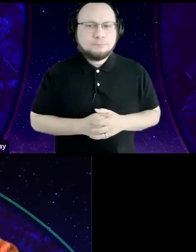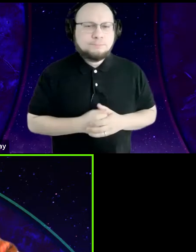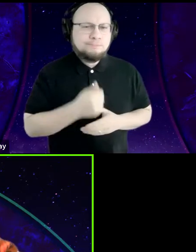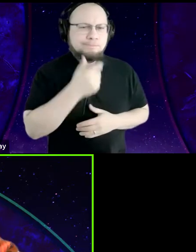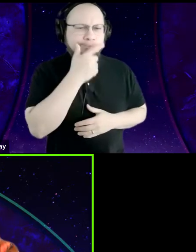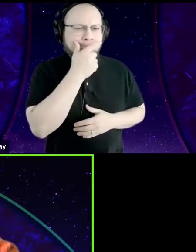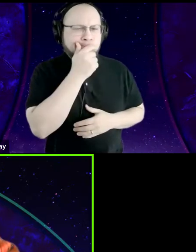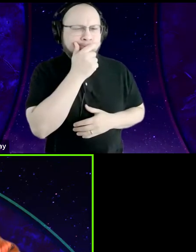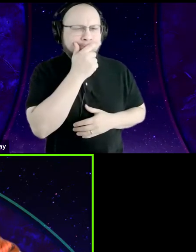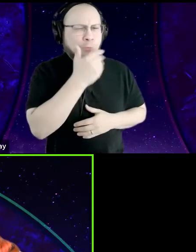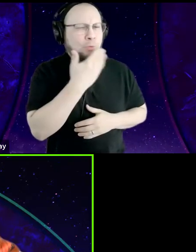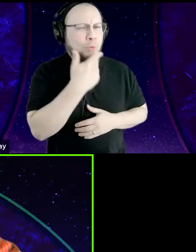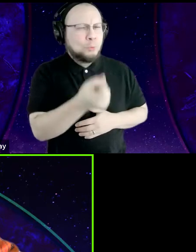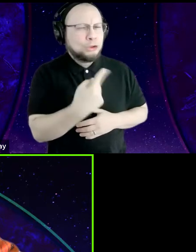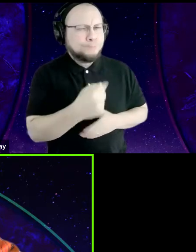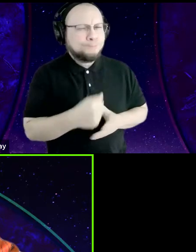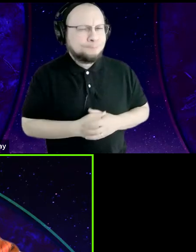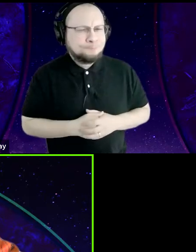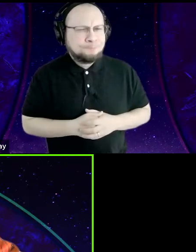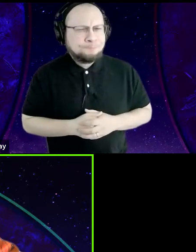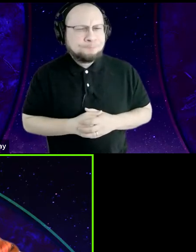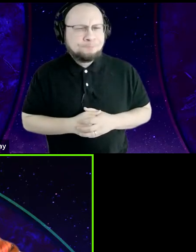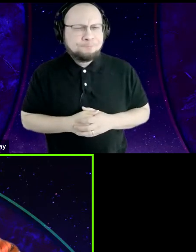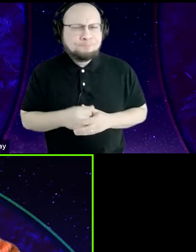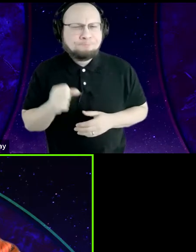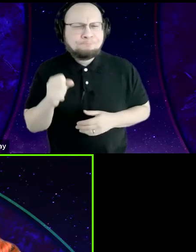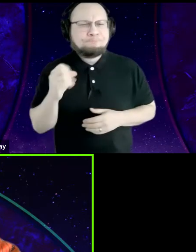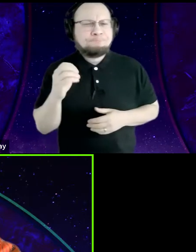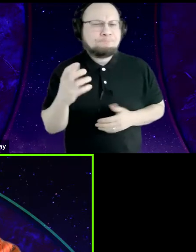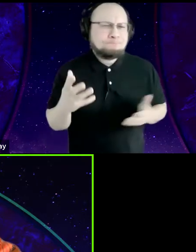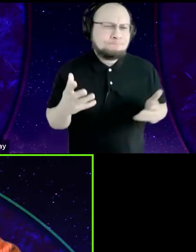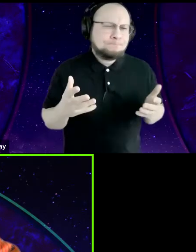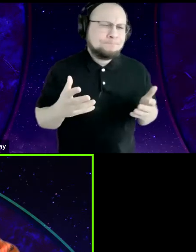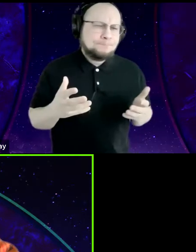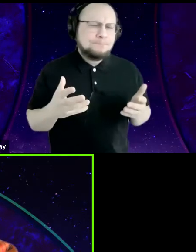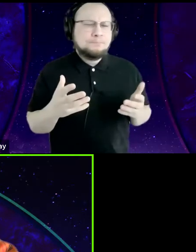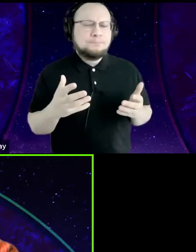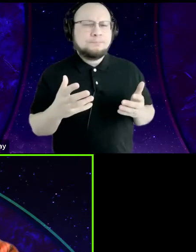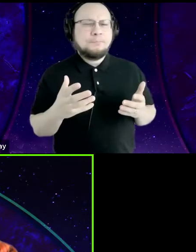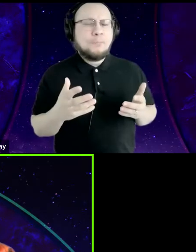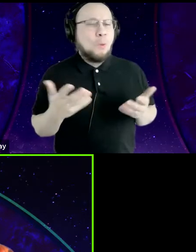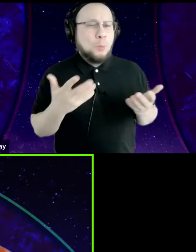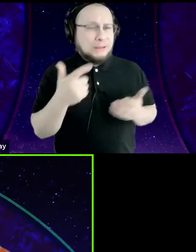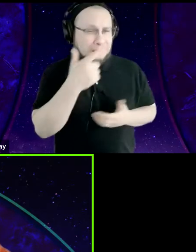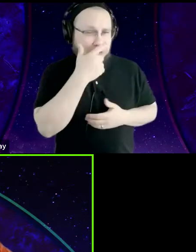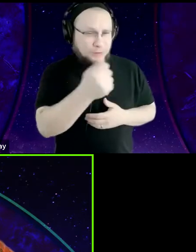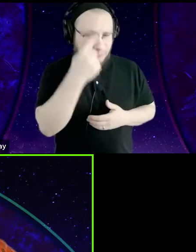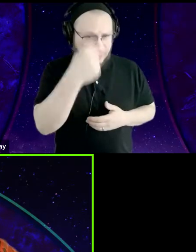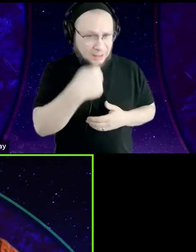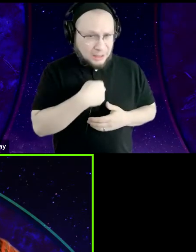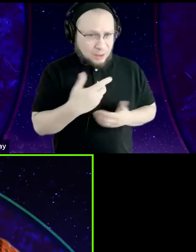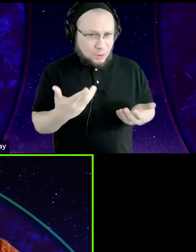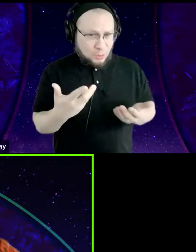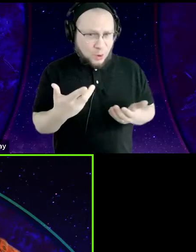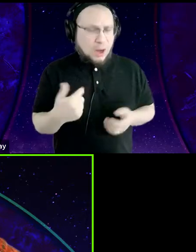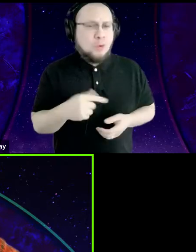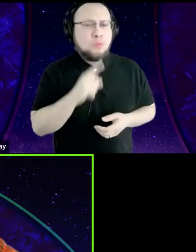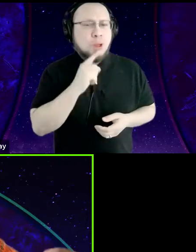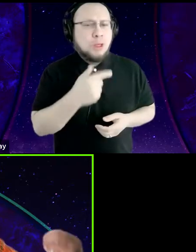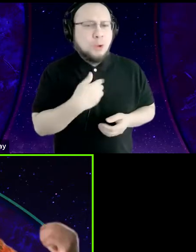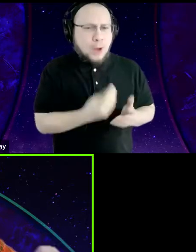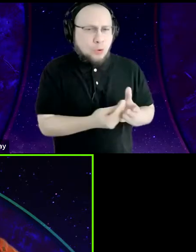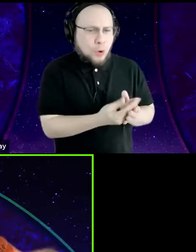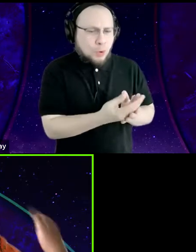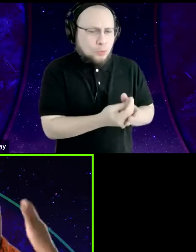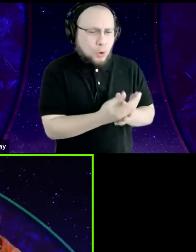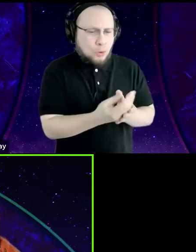I love that. So one of the things that is super interesting to me is we cultivate so many things to